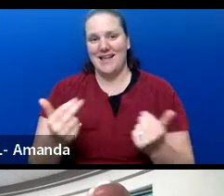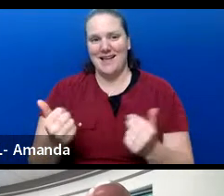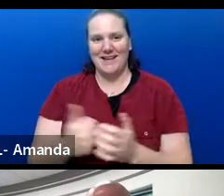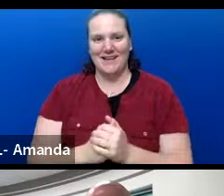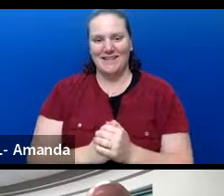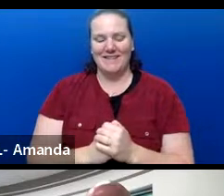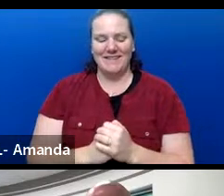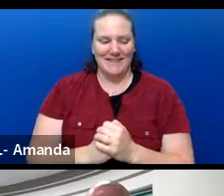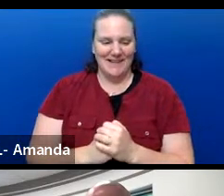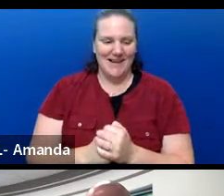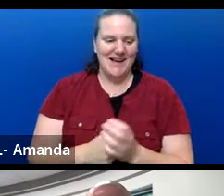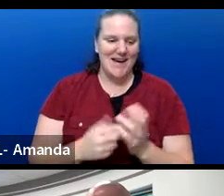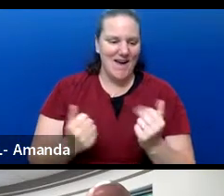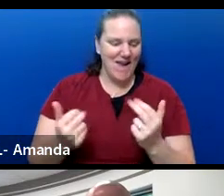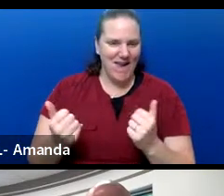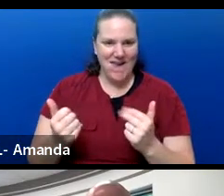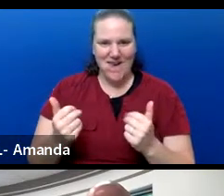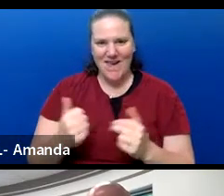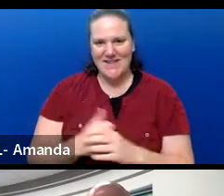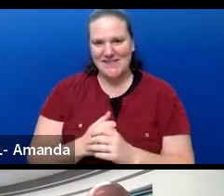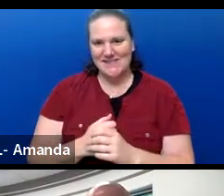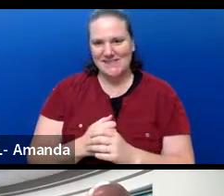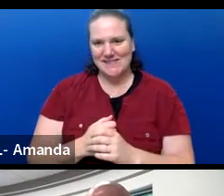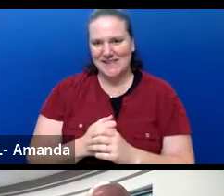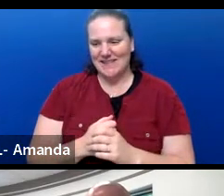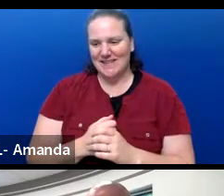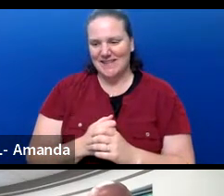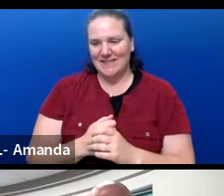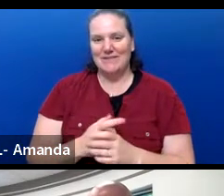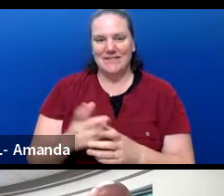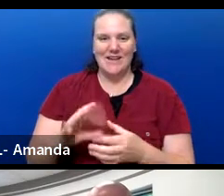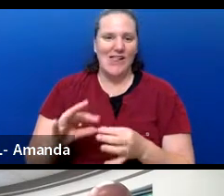the way. It's very hard.